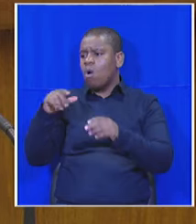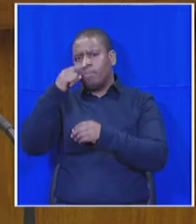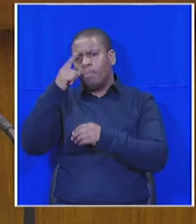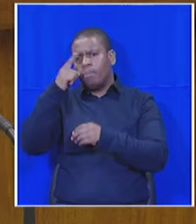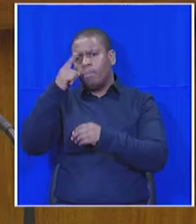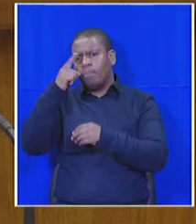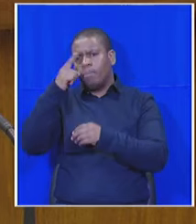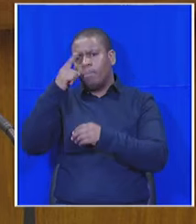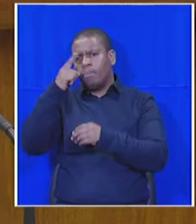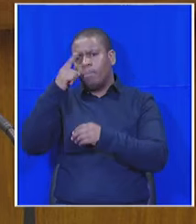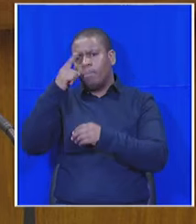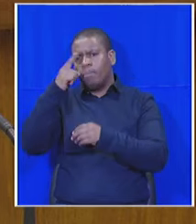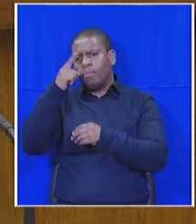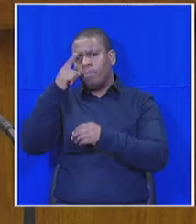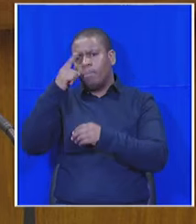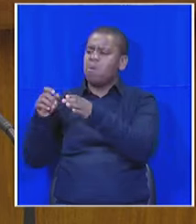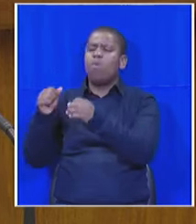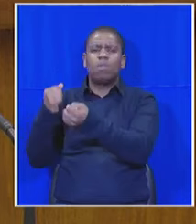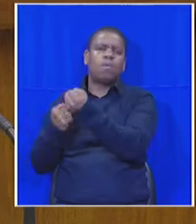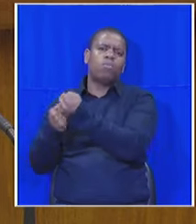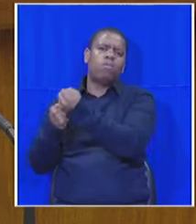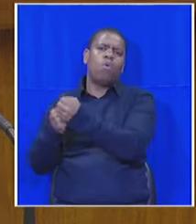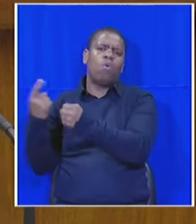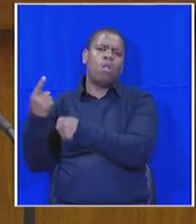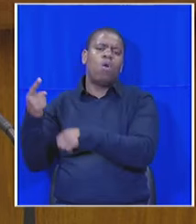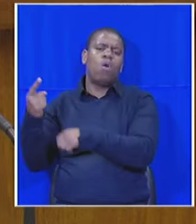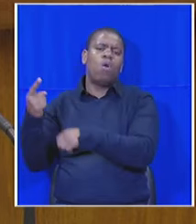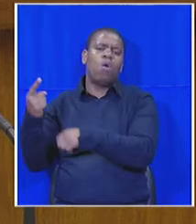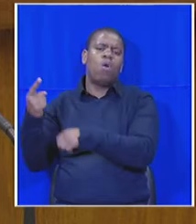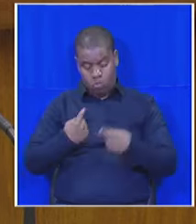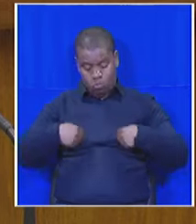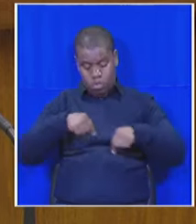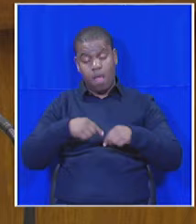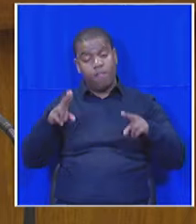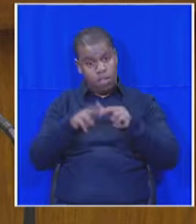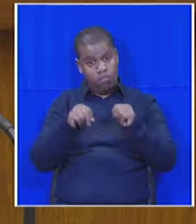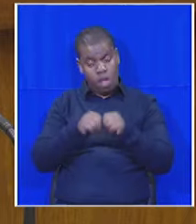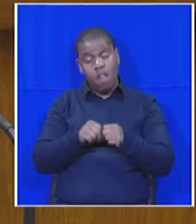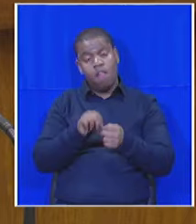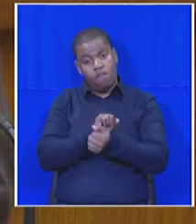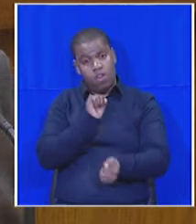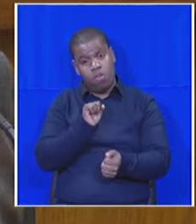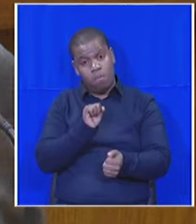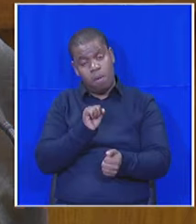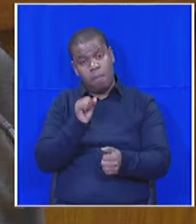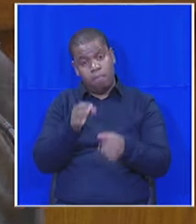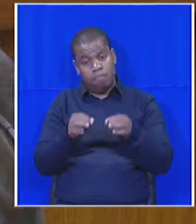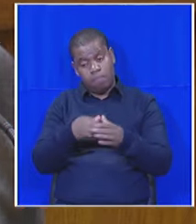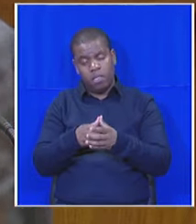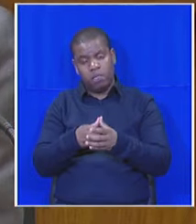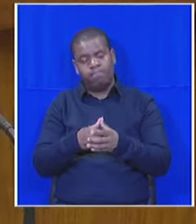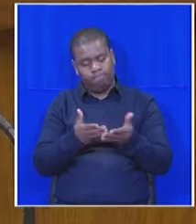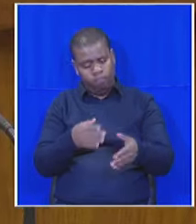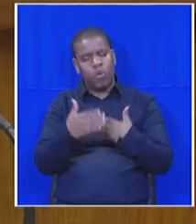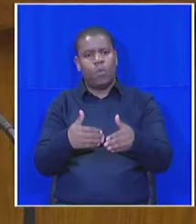Honourable Chairperson, I want to emphasize that yes, as the National Freedom Party, South African Airways, continue,